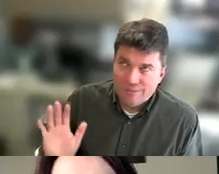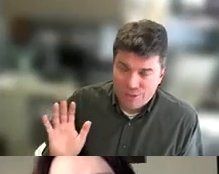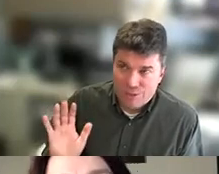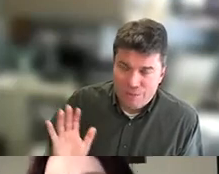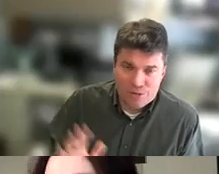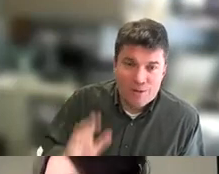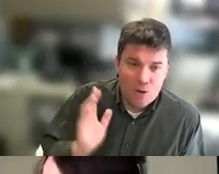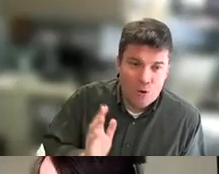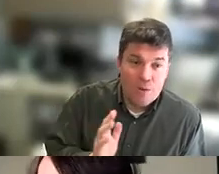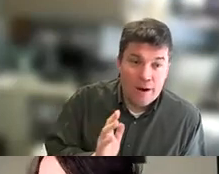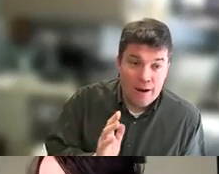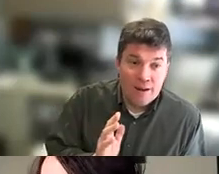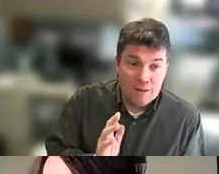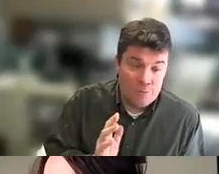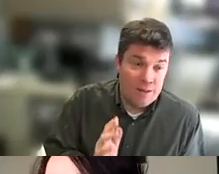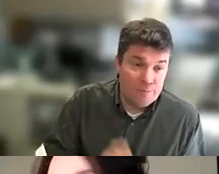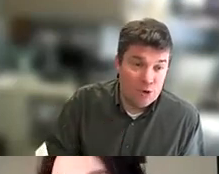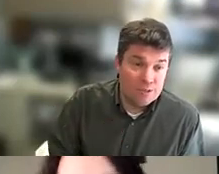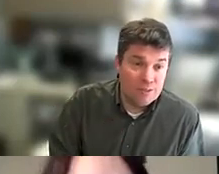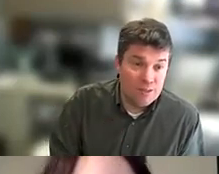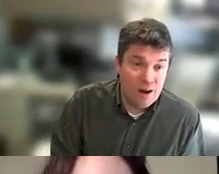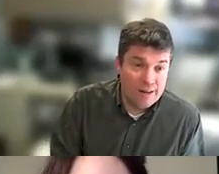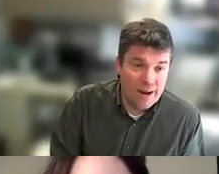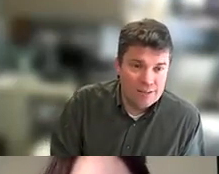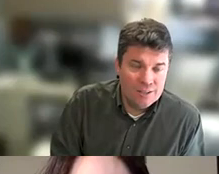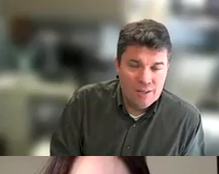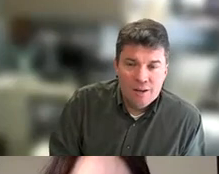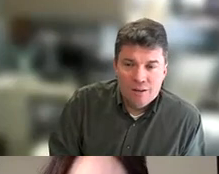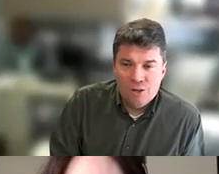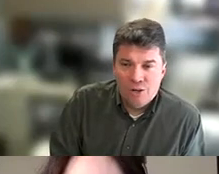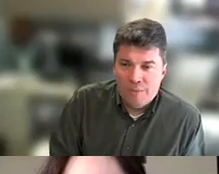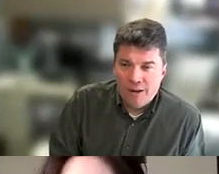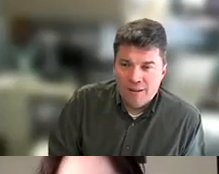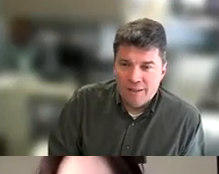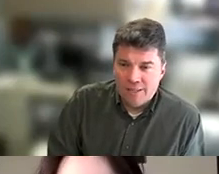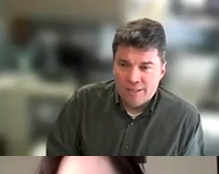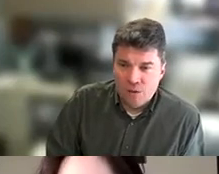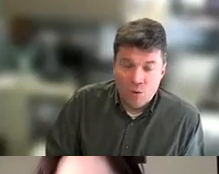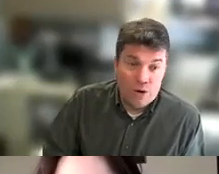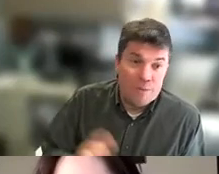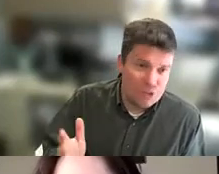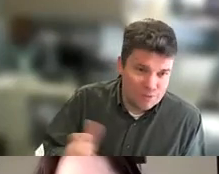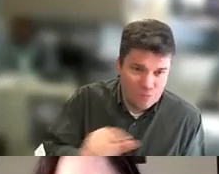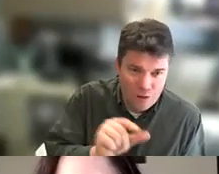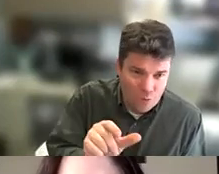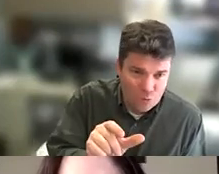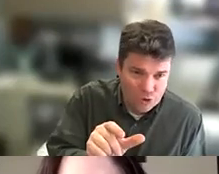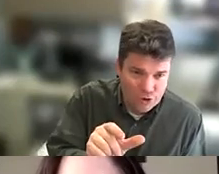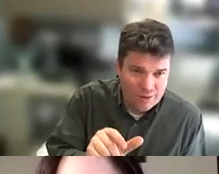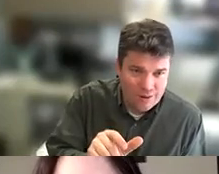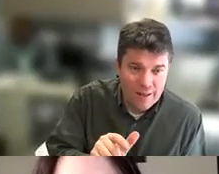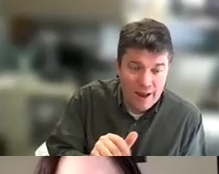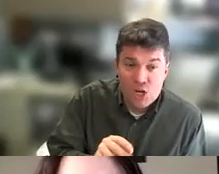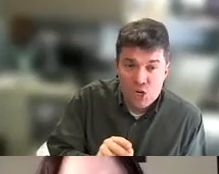Monell. It used to be Bishop. Lori Monell, it would be the person to contact. Her email is Lori Bishop, all